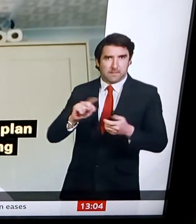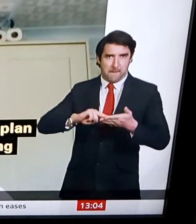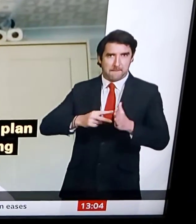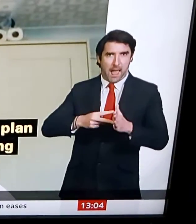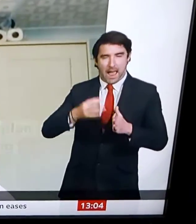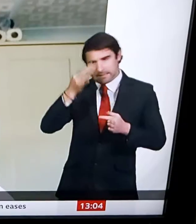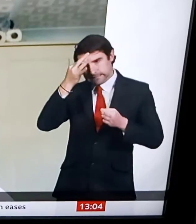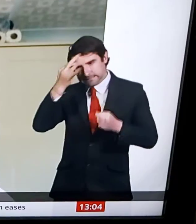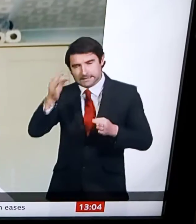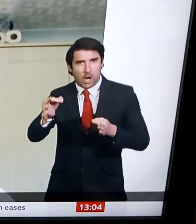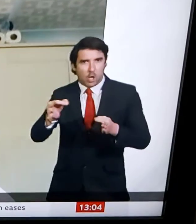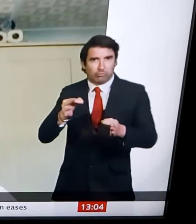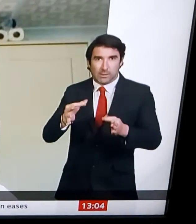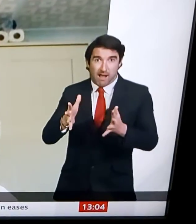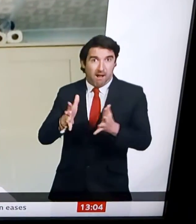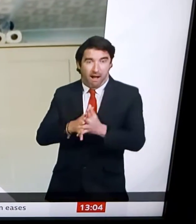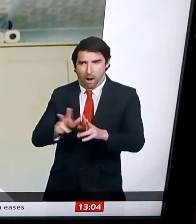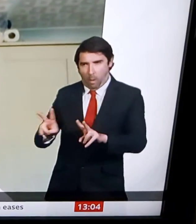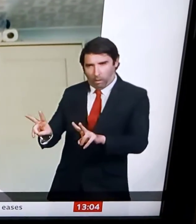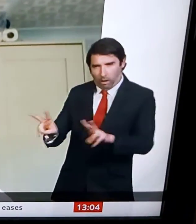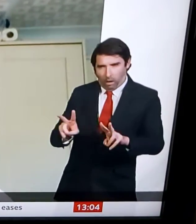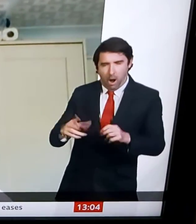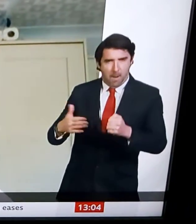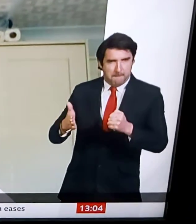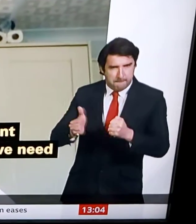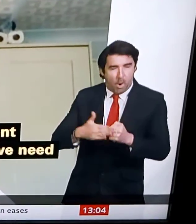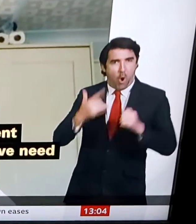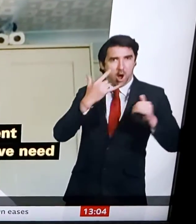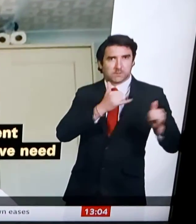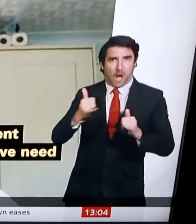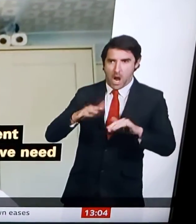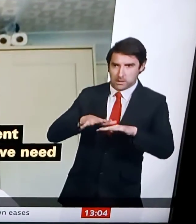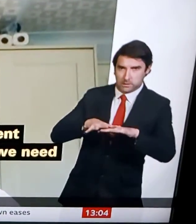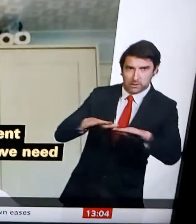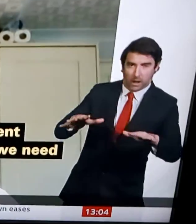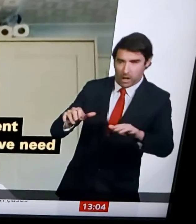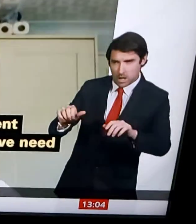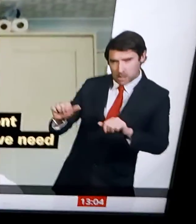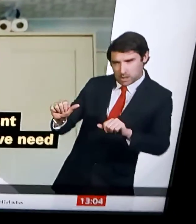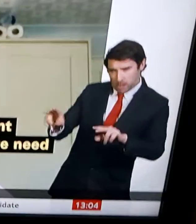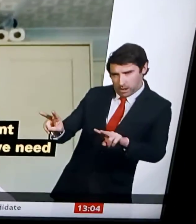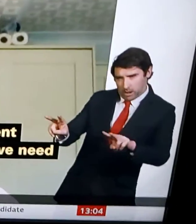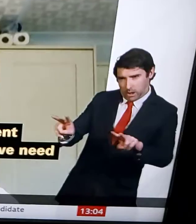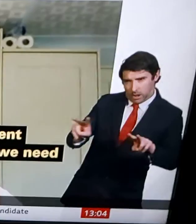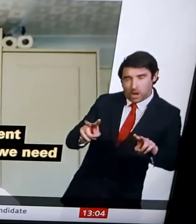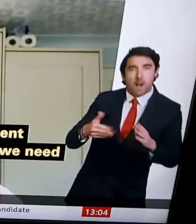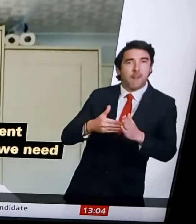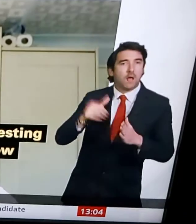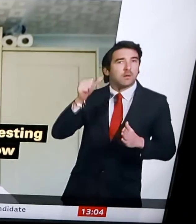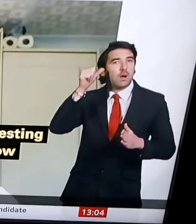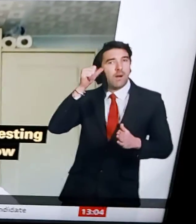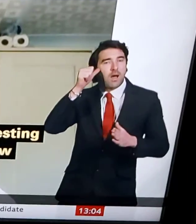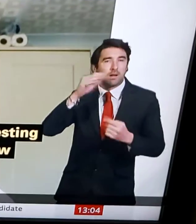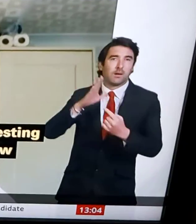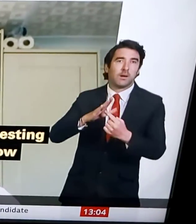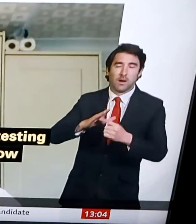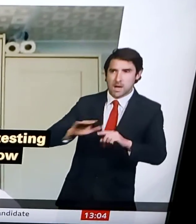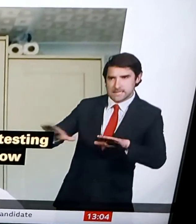tests, in terms of really targeted engagement with our communities that we need to increase that uptake in testing and get the messages out about how important it